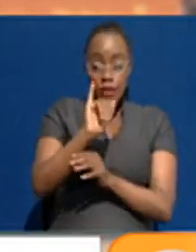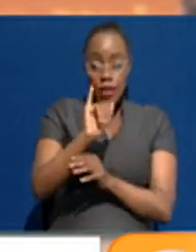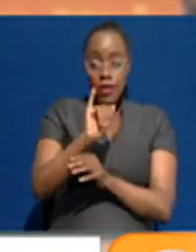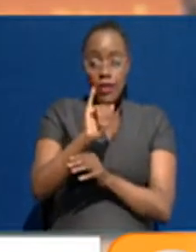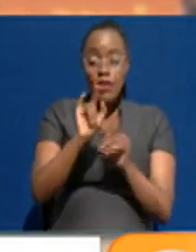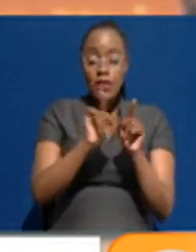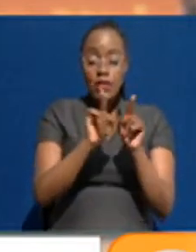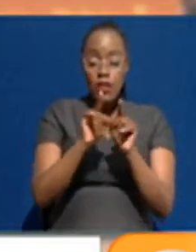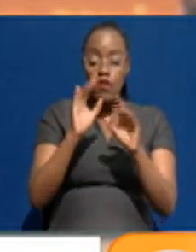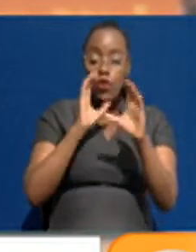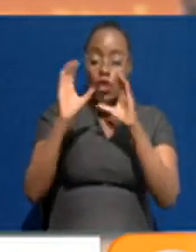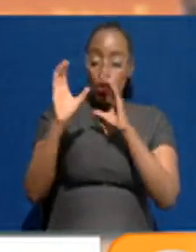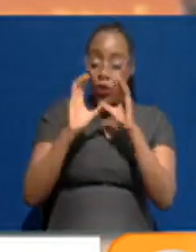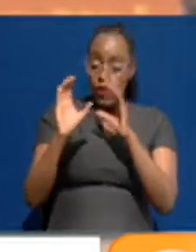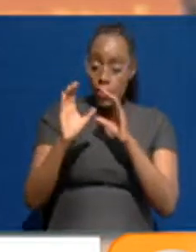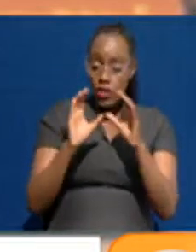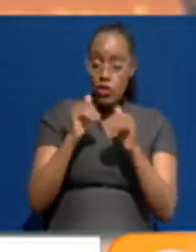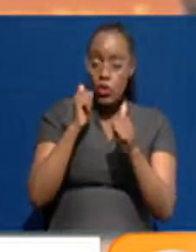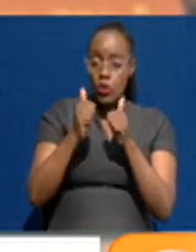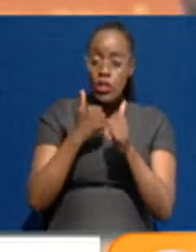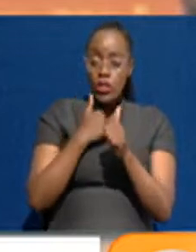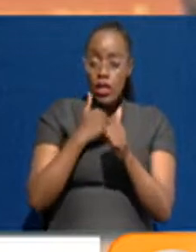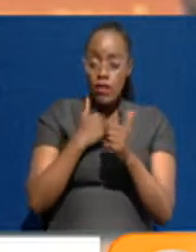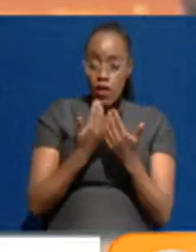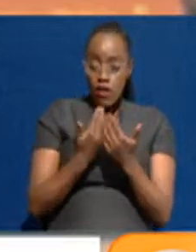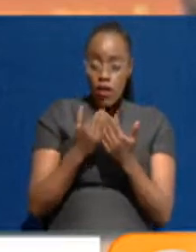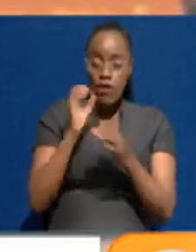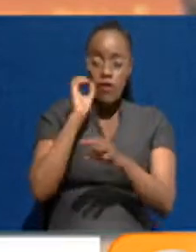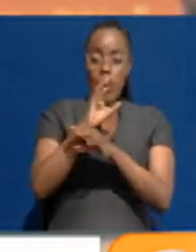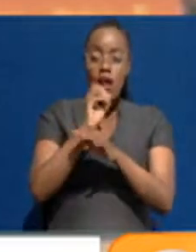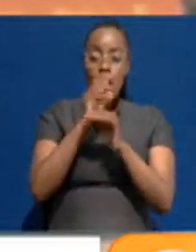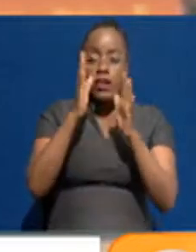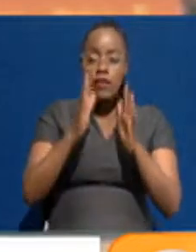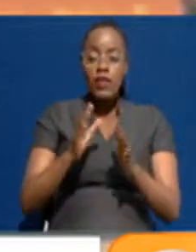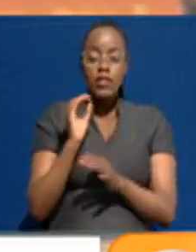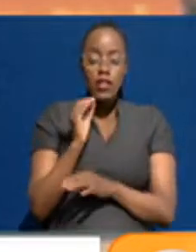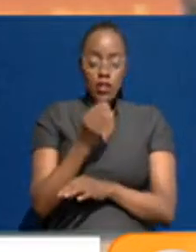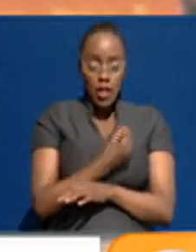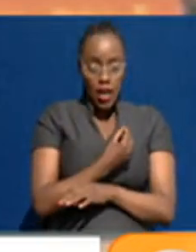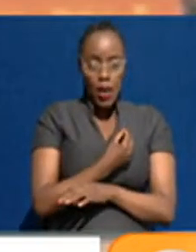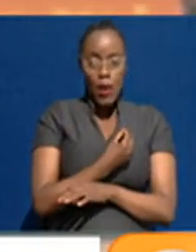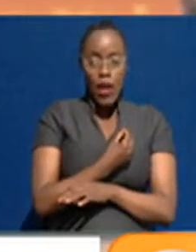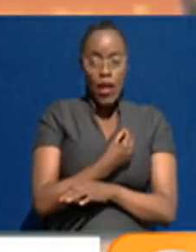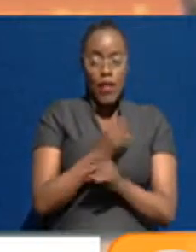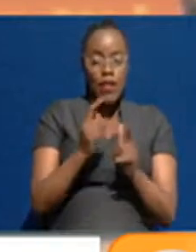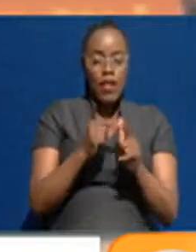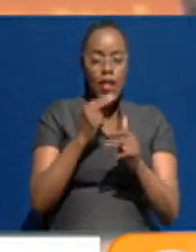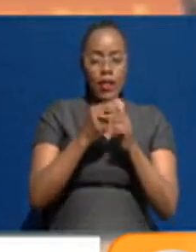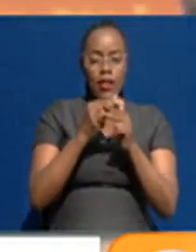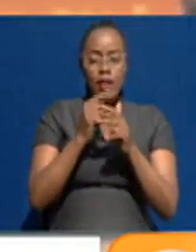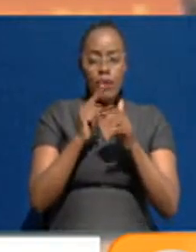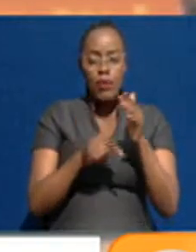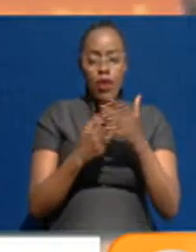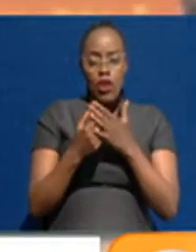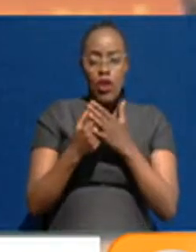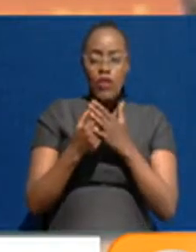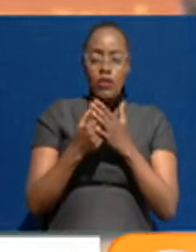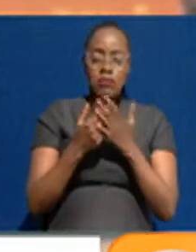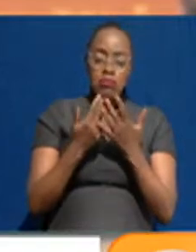The conversations between our advisors and customers, we call them